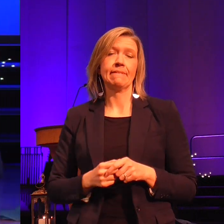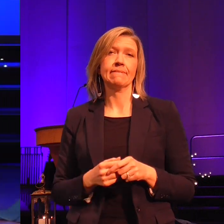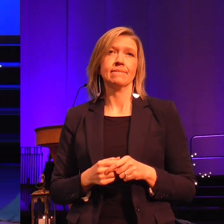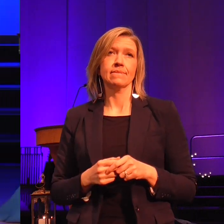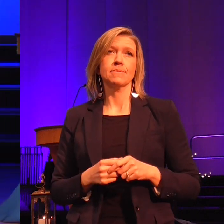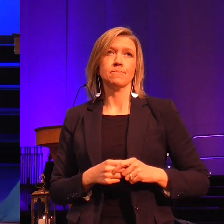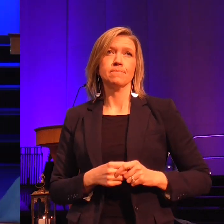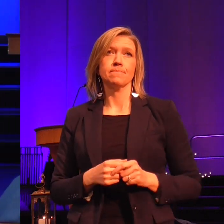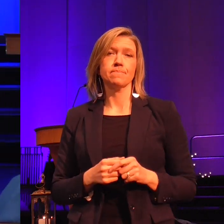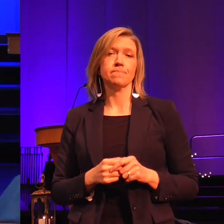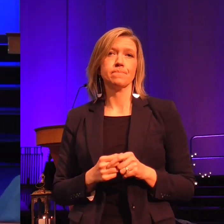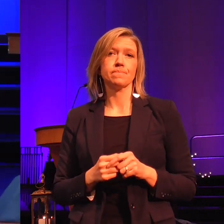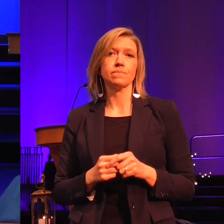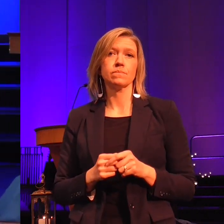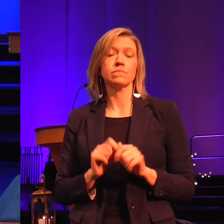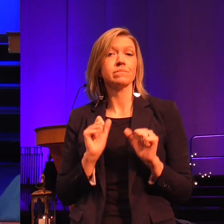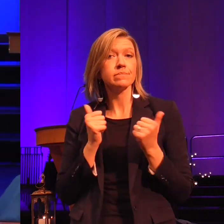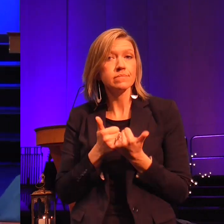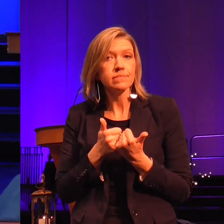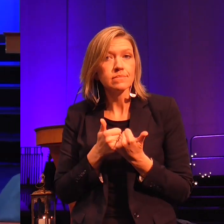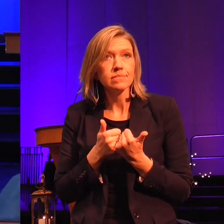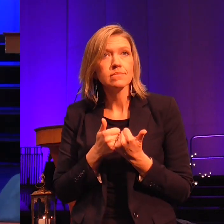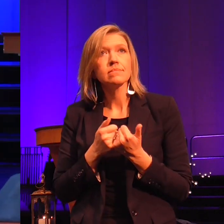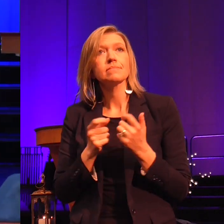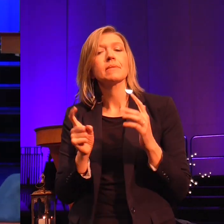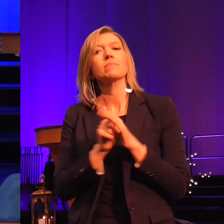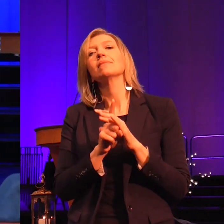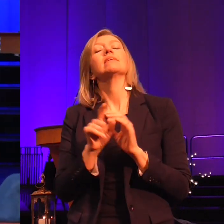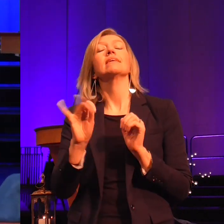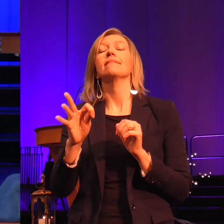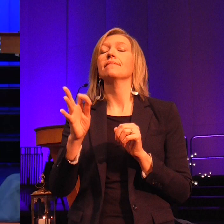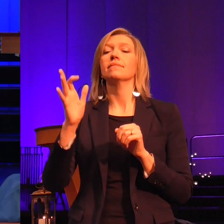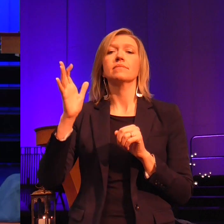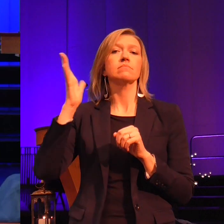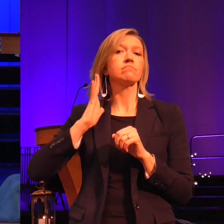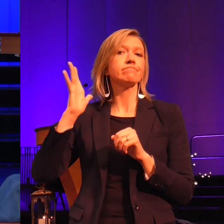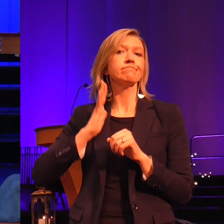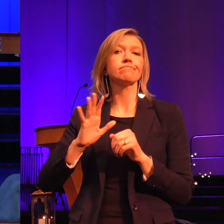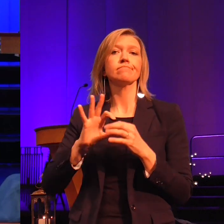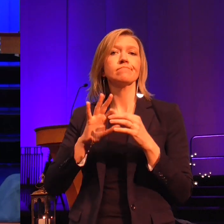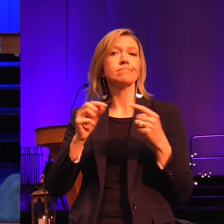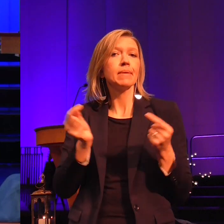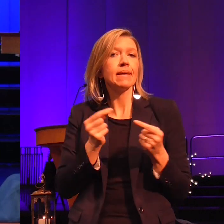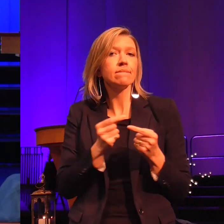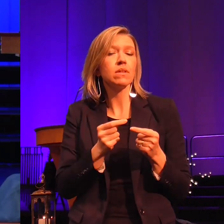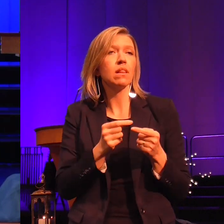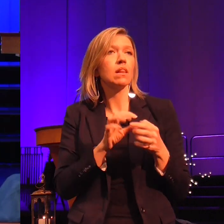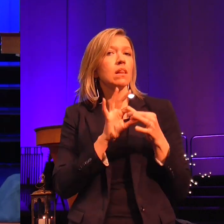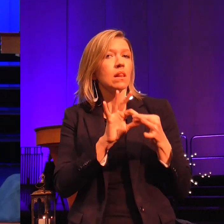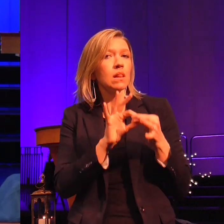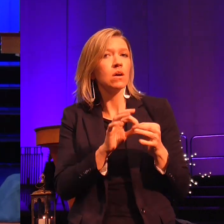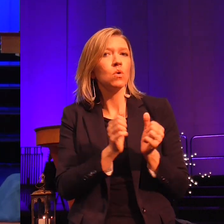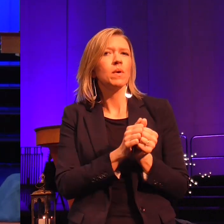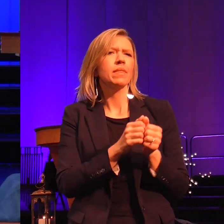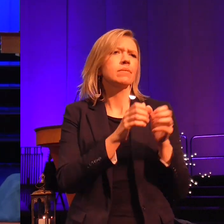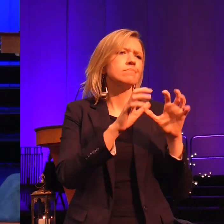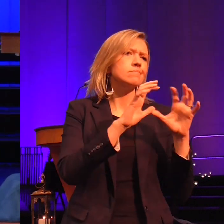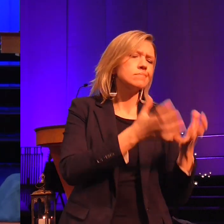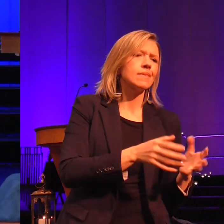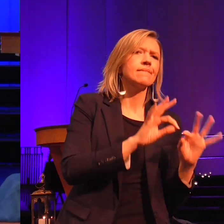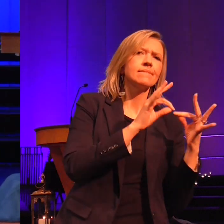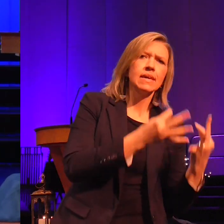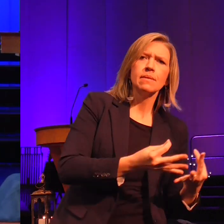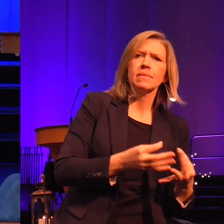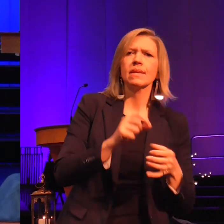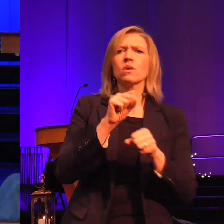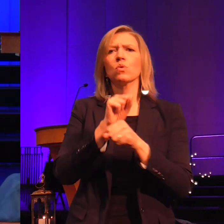The challenge can be that when we've had a painful past with someone or with a group of people, a family or a work environment or a situation,